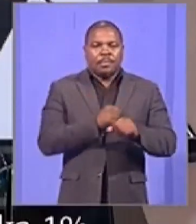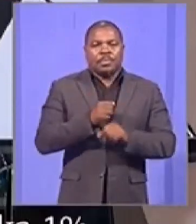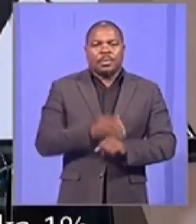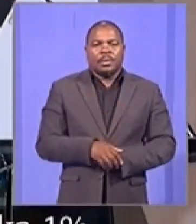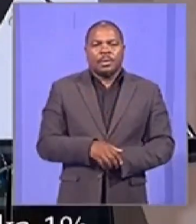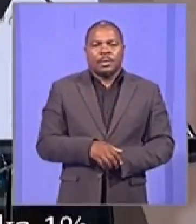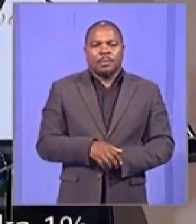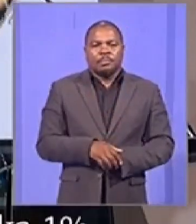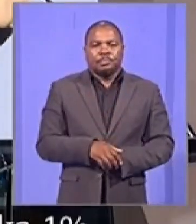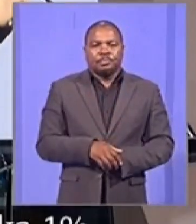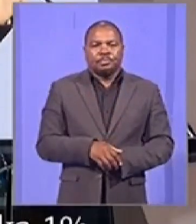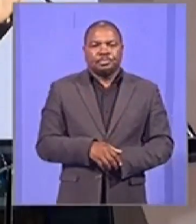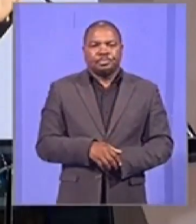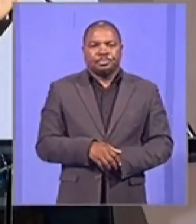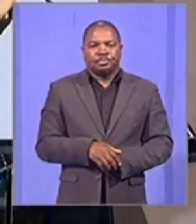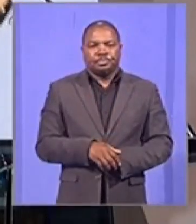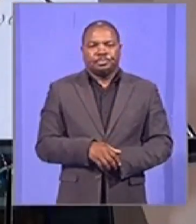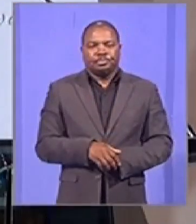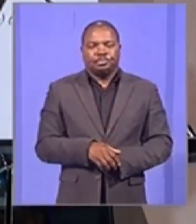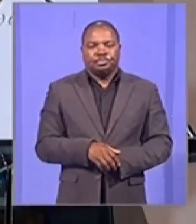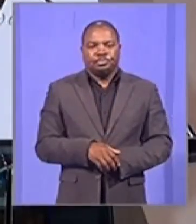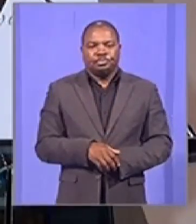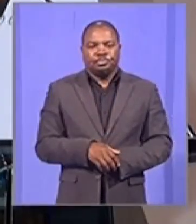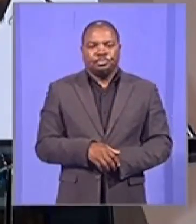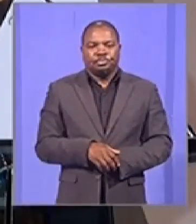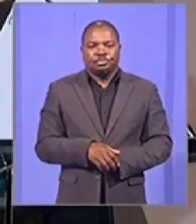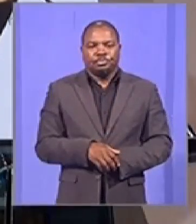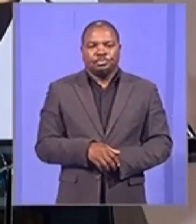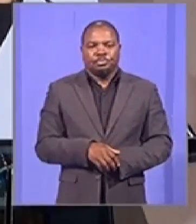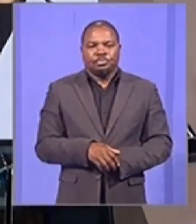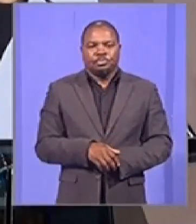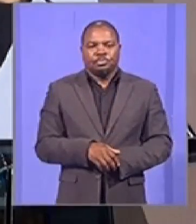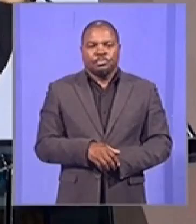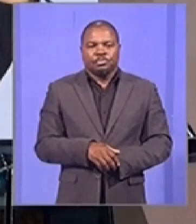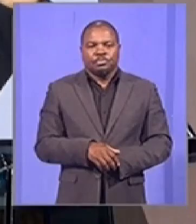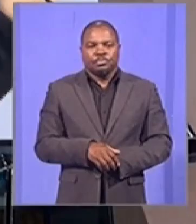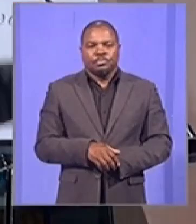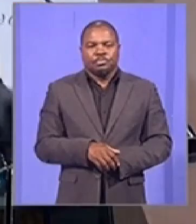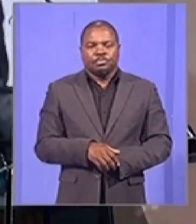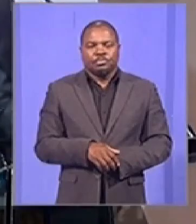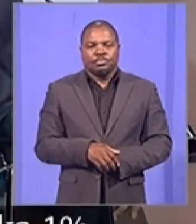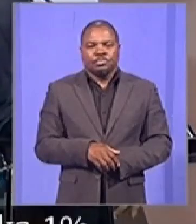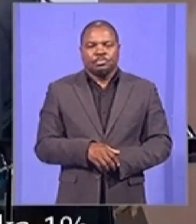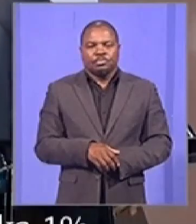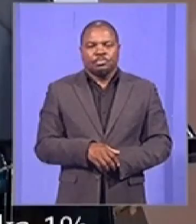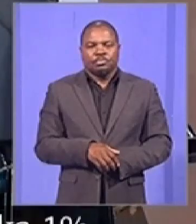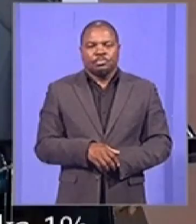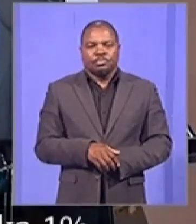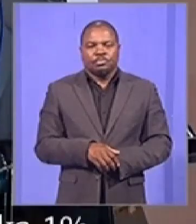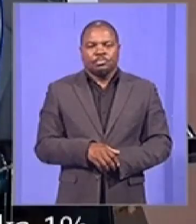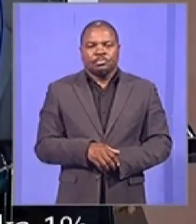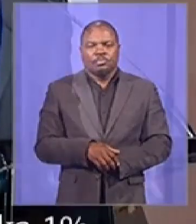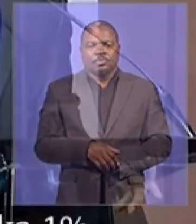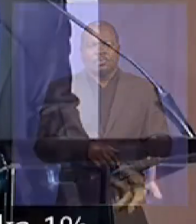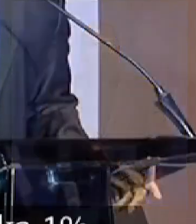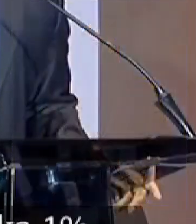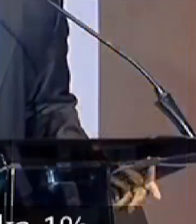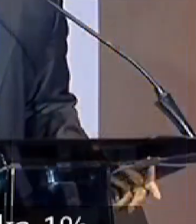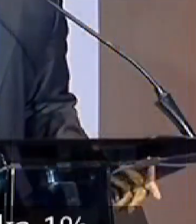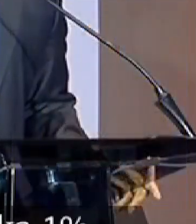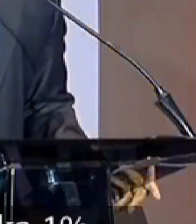moved at the dawn of democracy from 53% to where we are now at